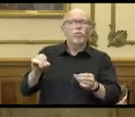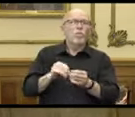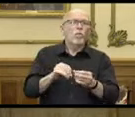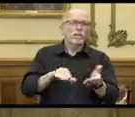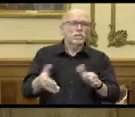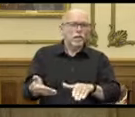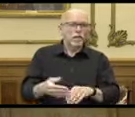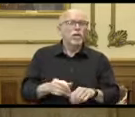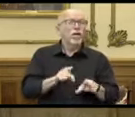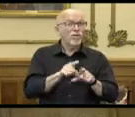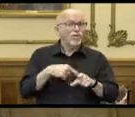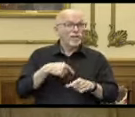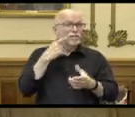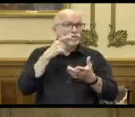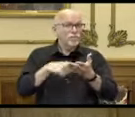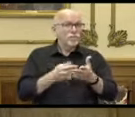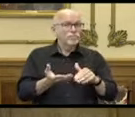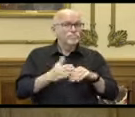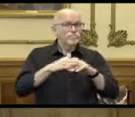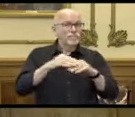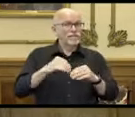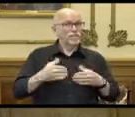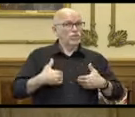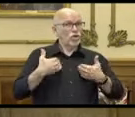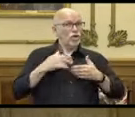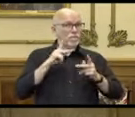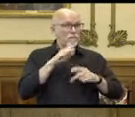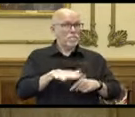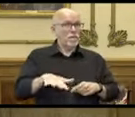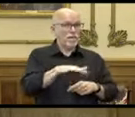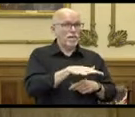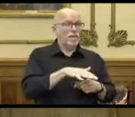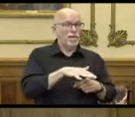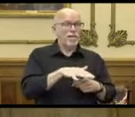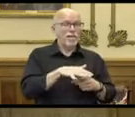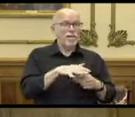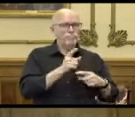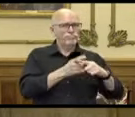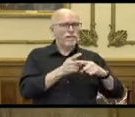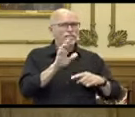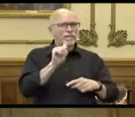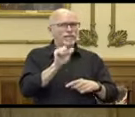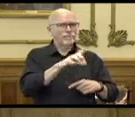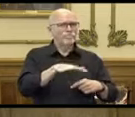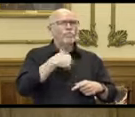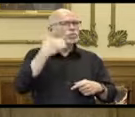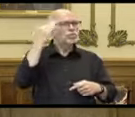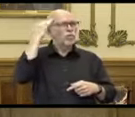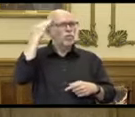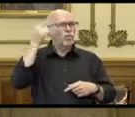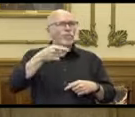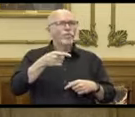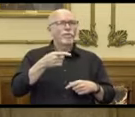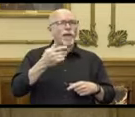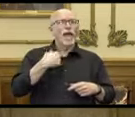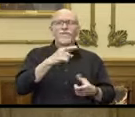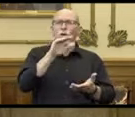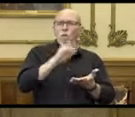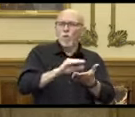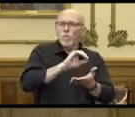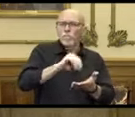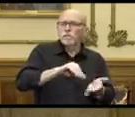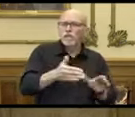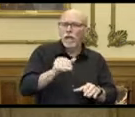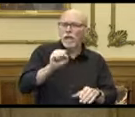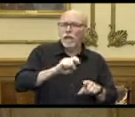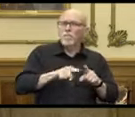We've also seen an increase in the younger generation with positive cases, which we know do have a lower death rate, but